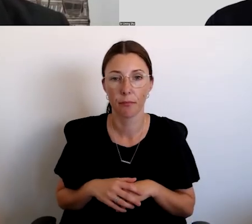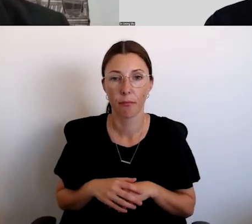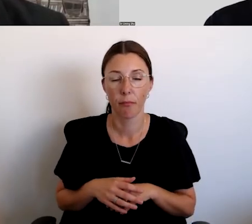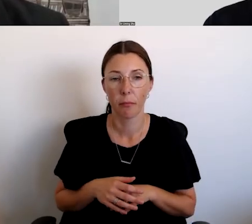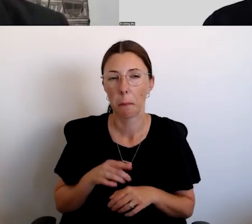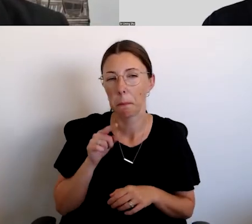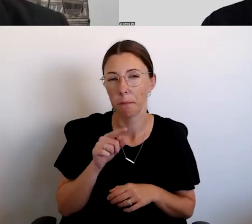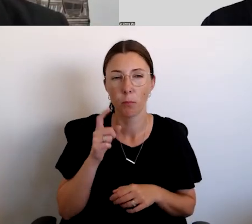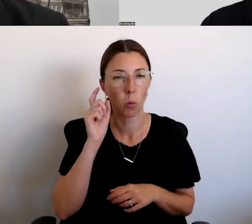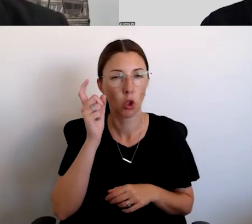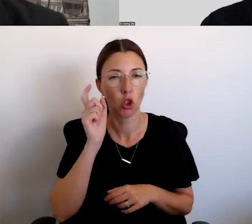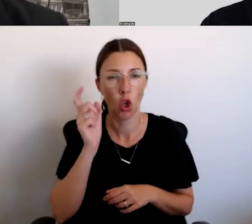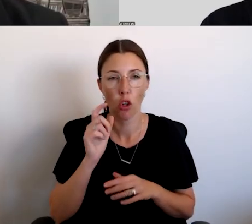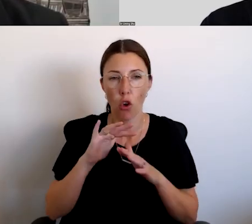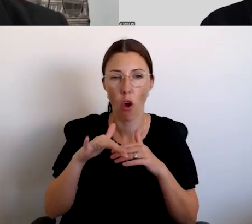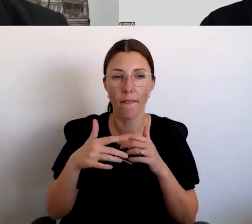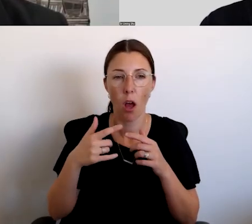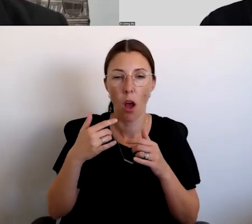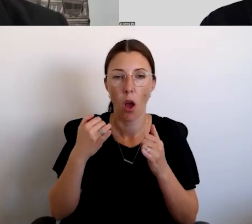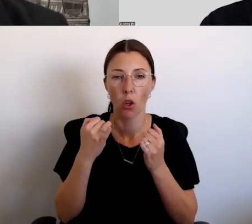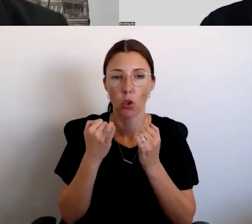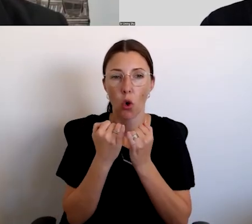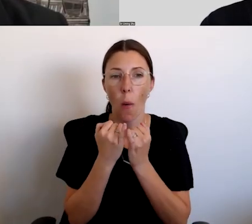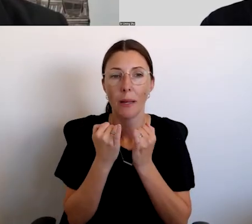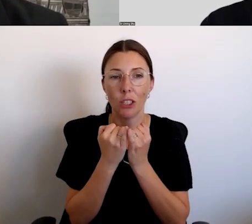concerned about competition,